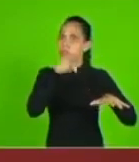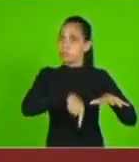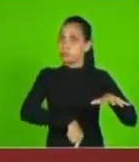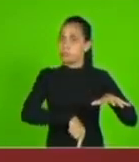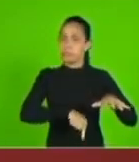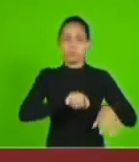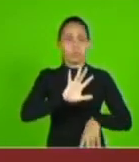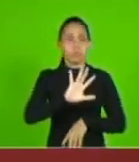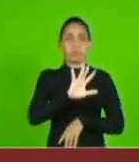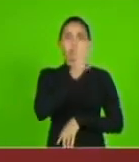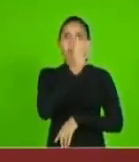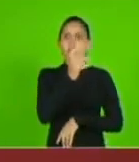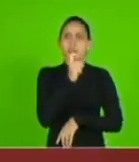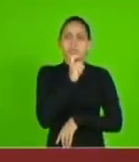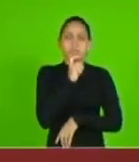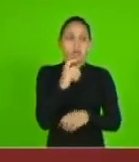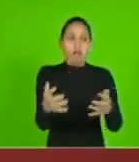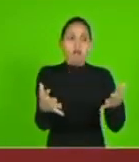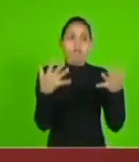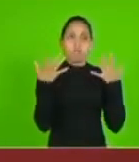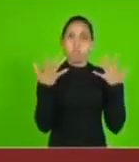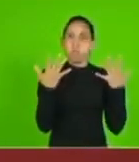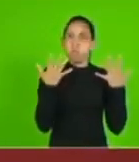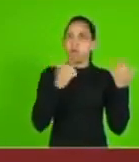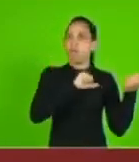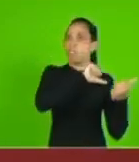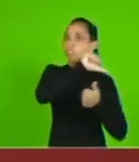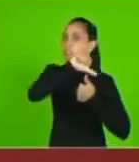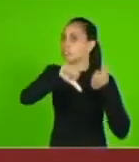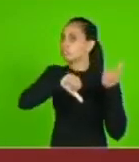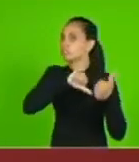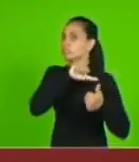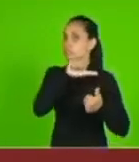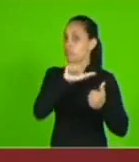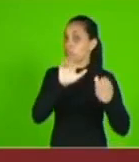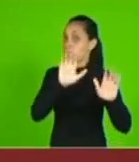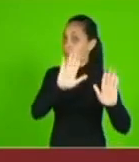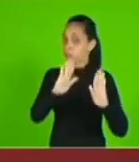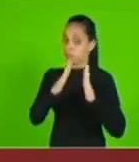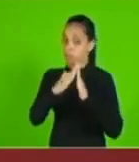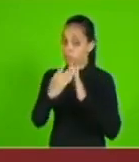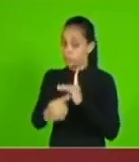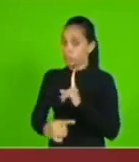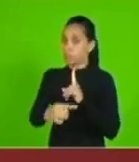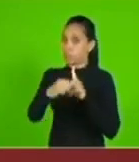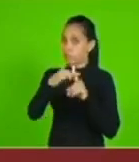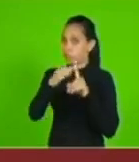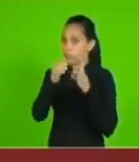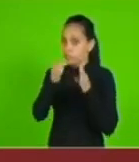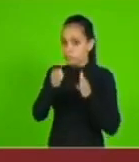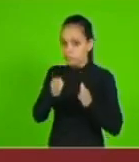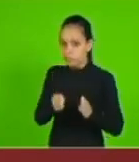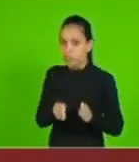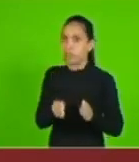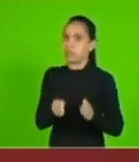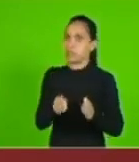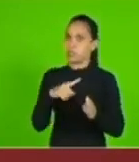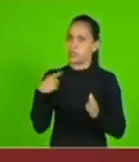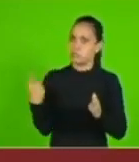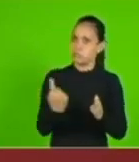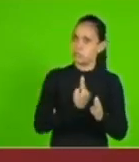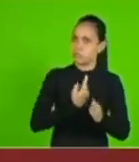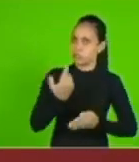the climatic change. Everybody comes up with their own excuses, but the faithful church needs to